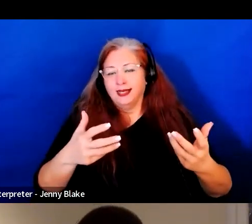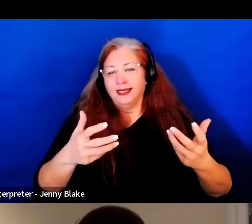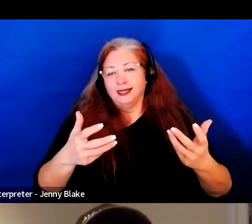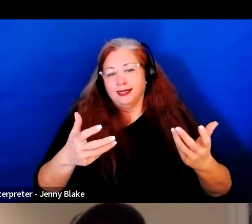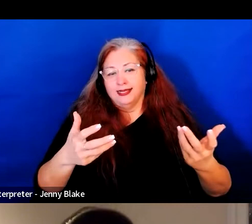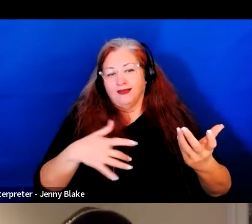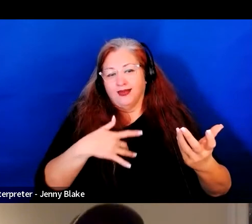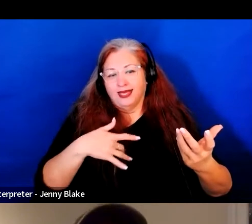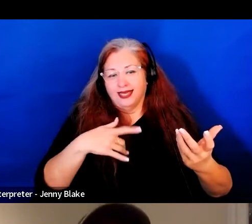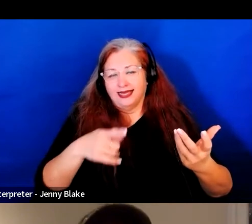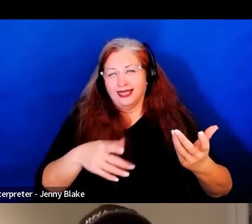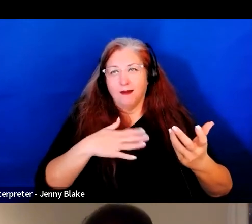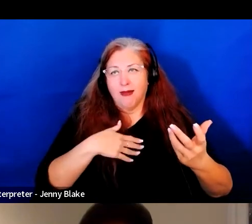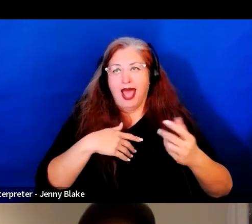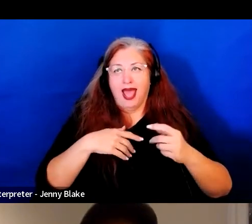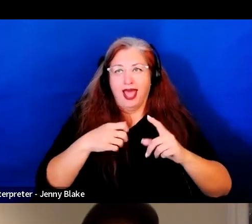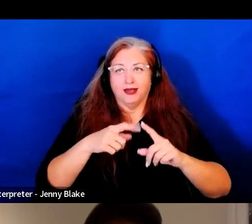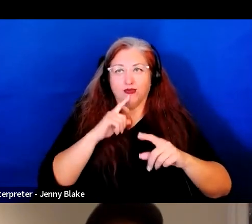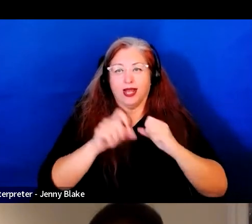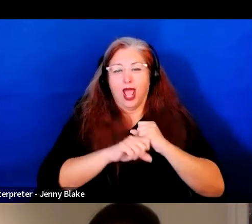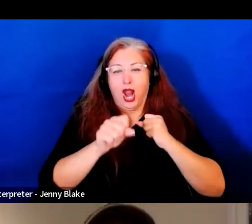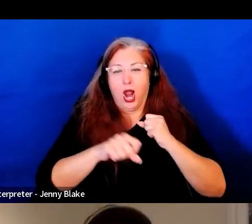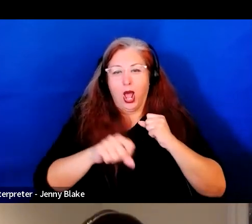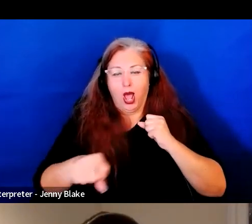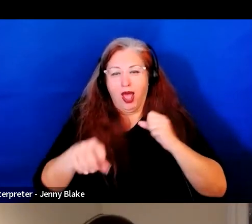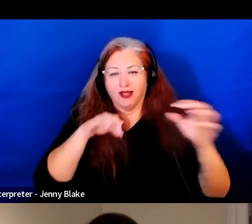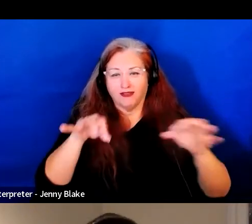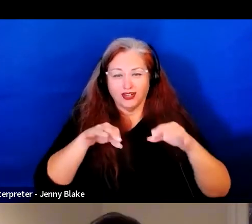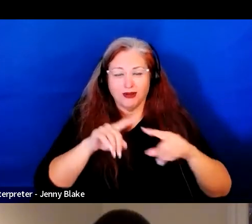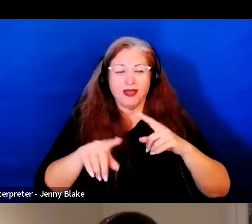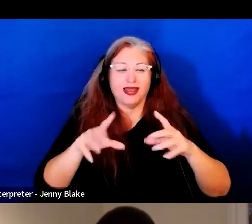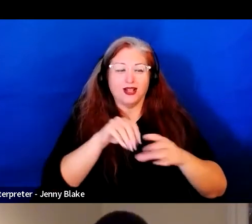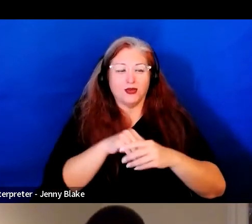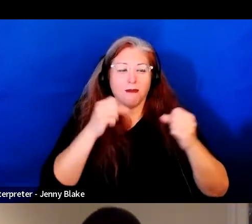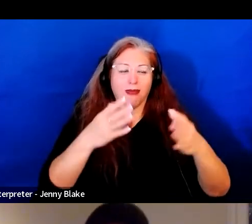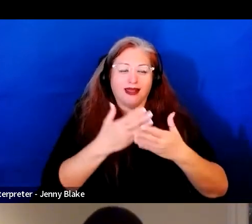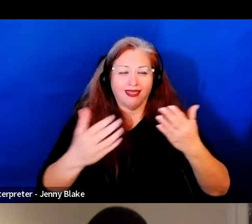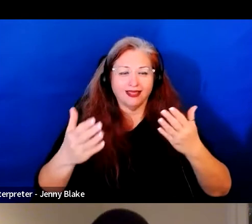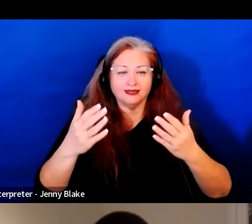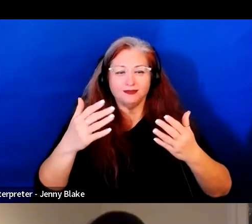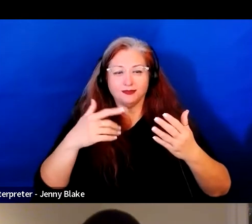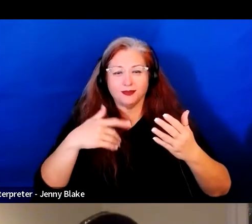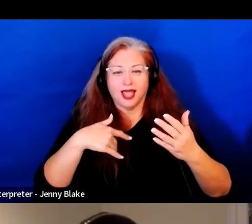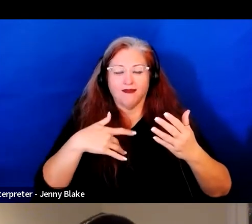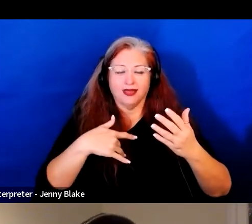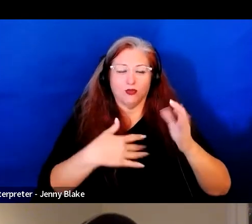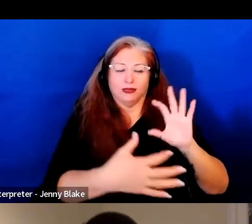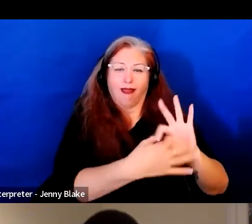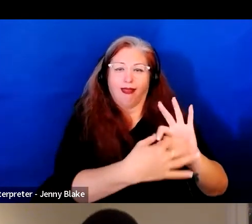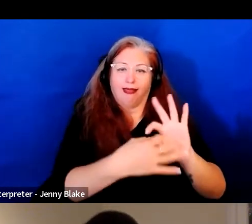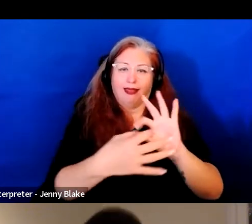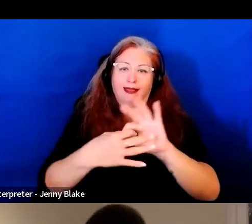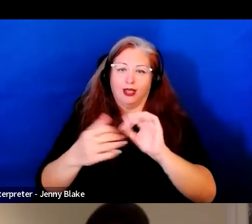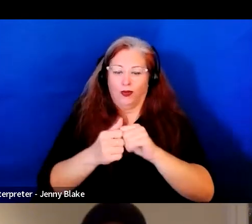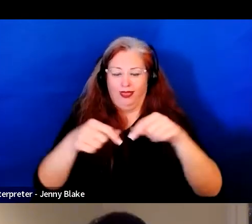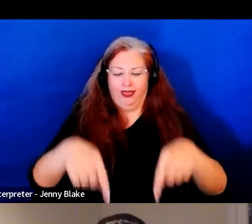I feel like that's maybe a long version of the story, but I felt like there were lots of different things that I thought kind of linked into the conversation that we're